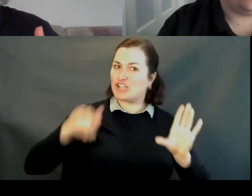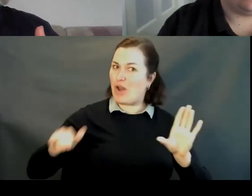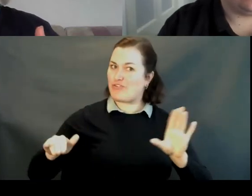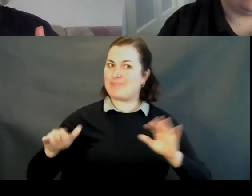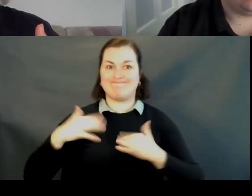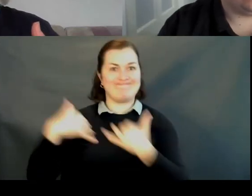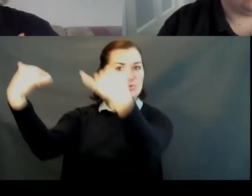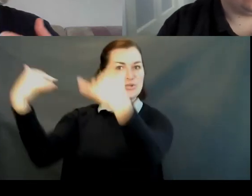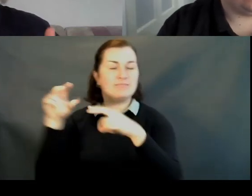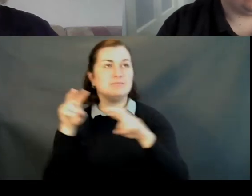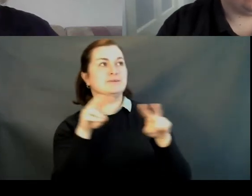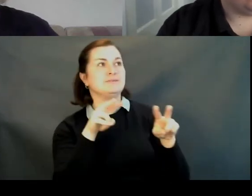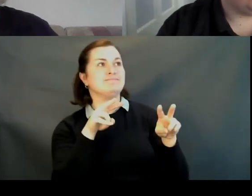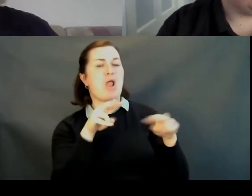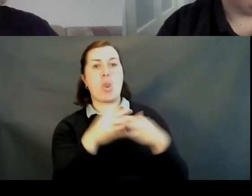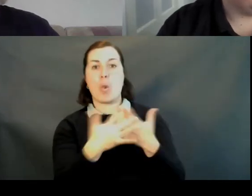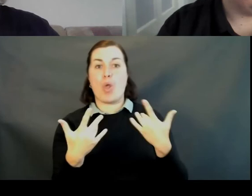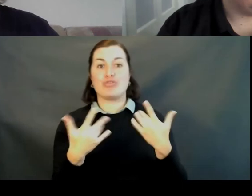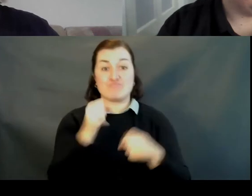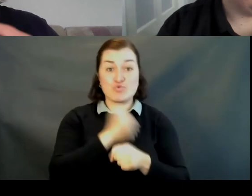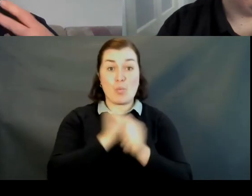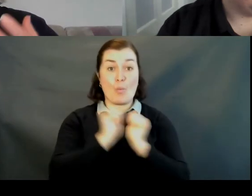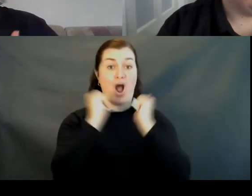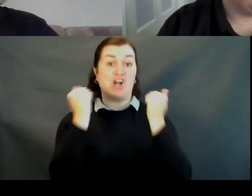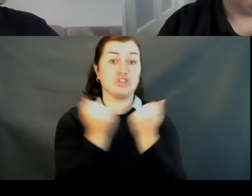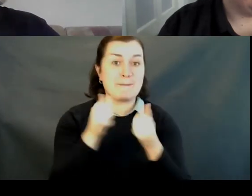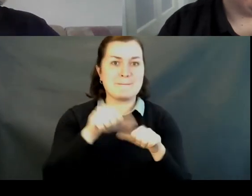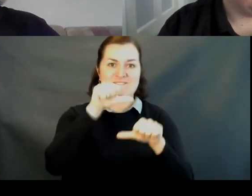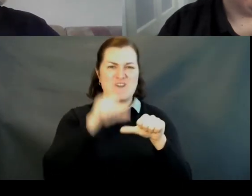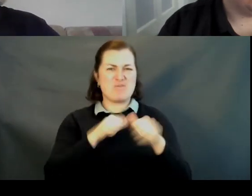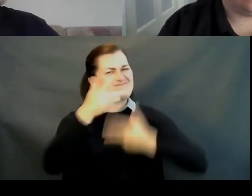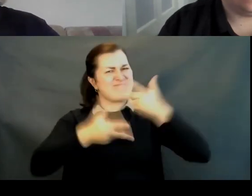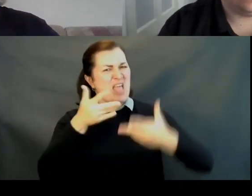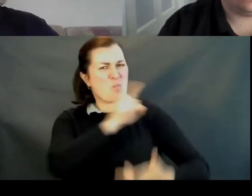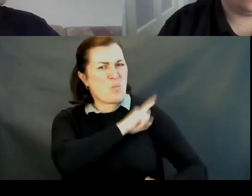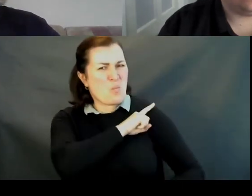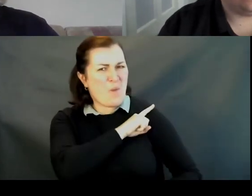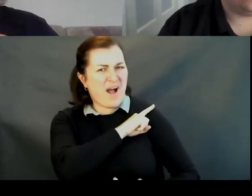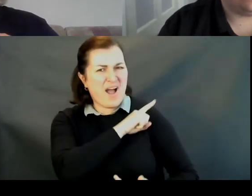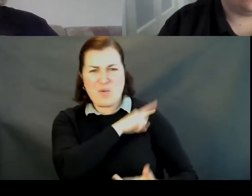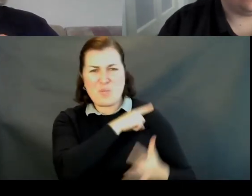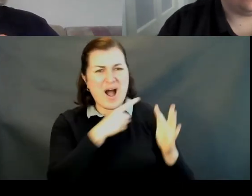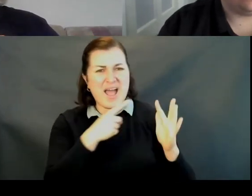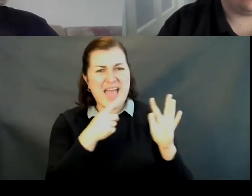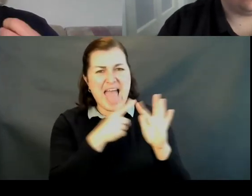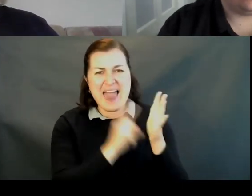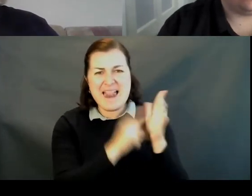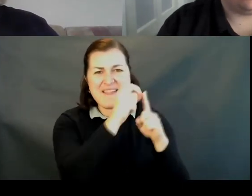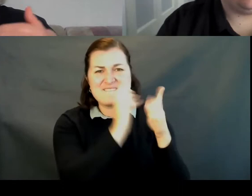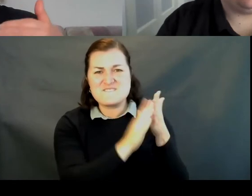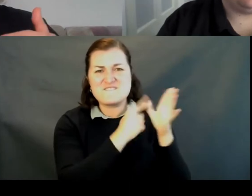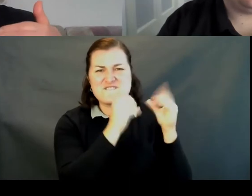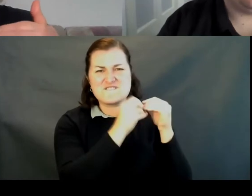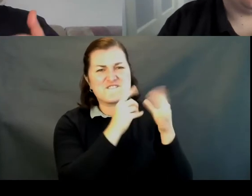them, we did workshops beforehand to explain why Elphaba was green. And for a